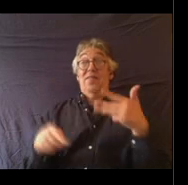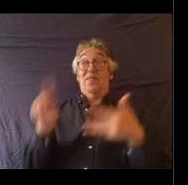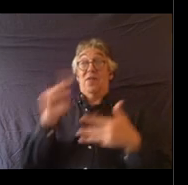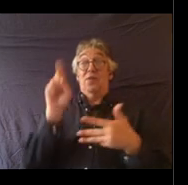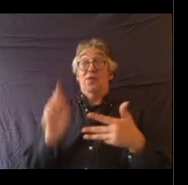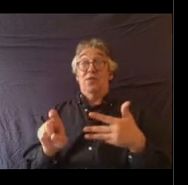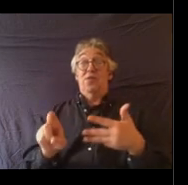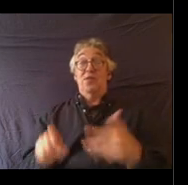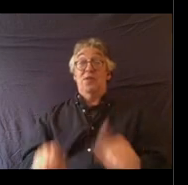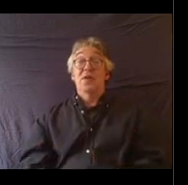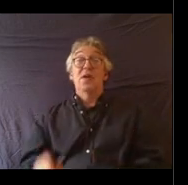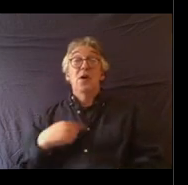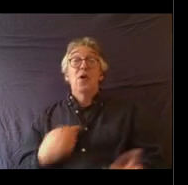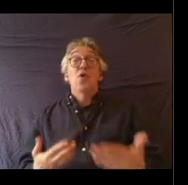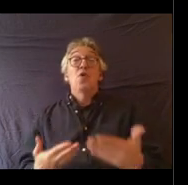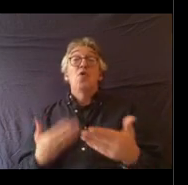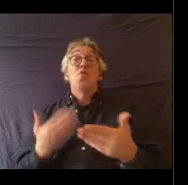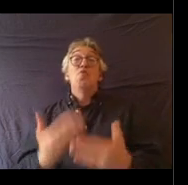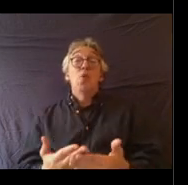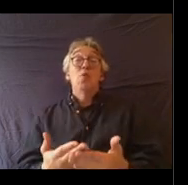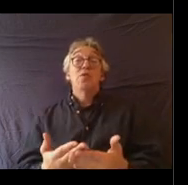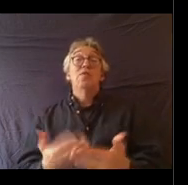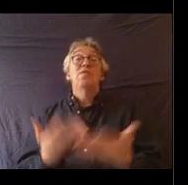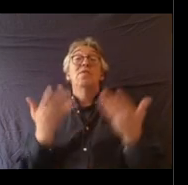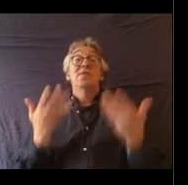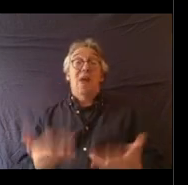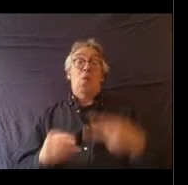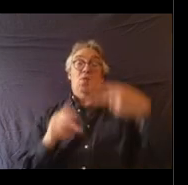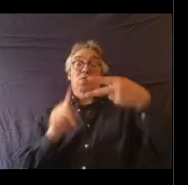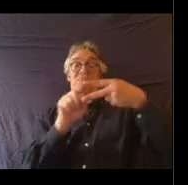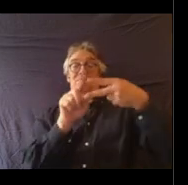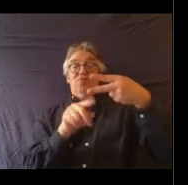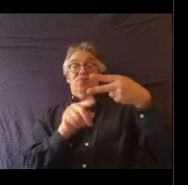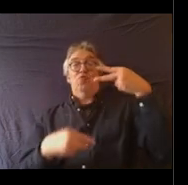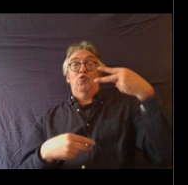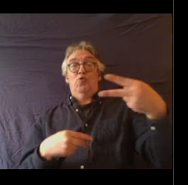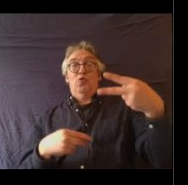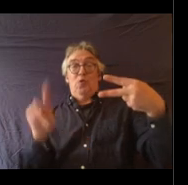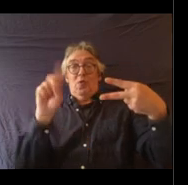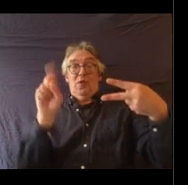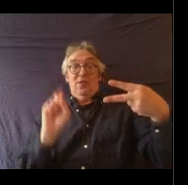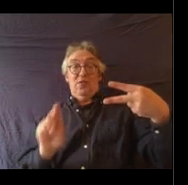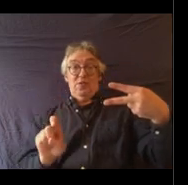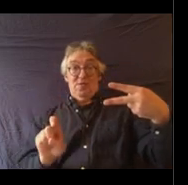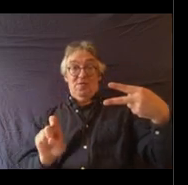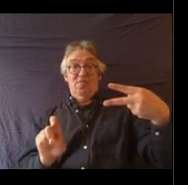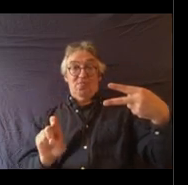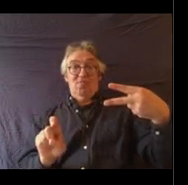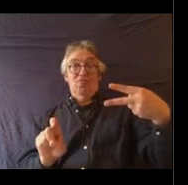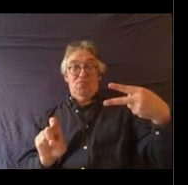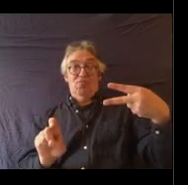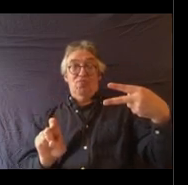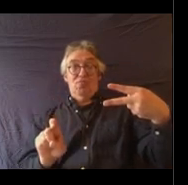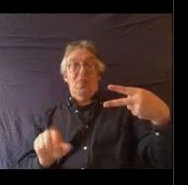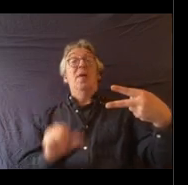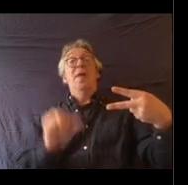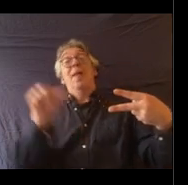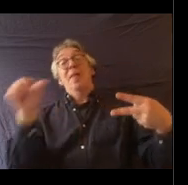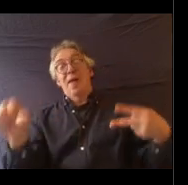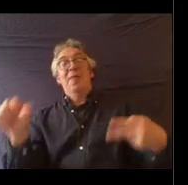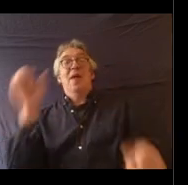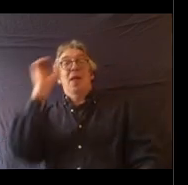I would suggest we take only two questions for now so that we don't leave a very long break for Alejandro to continue